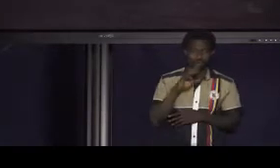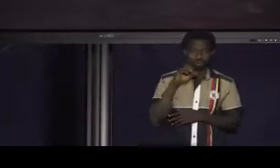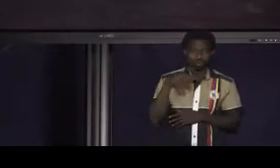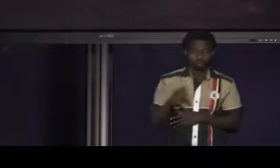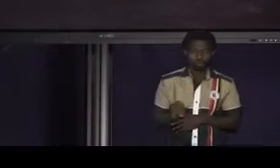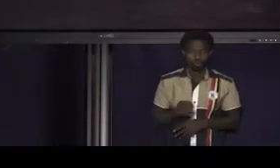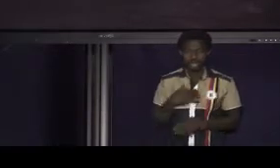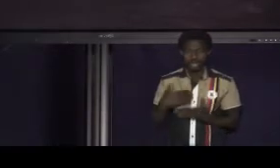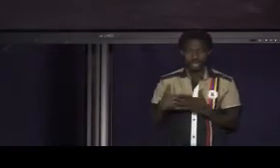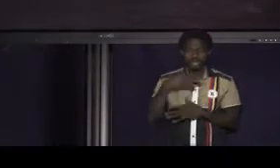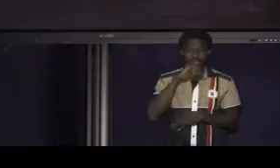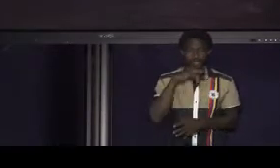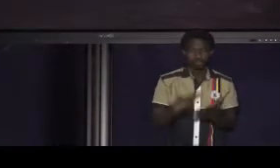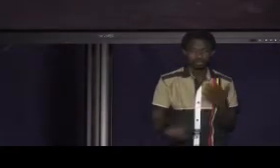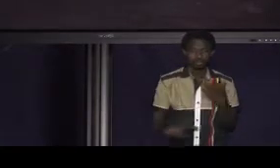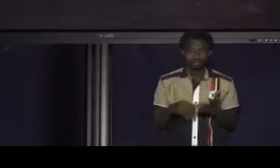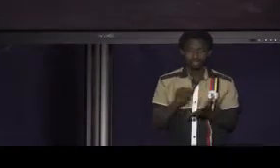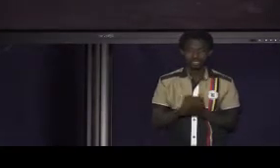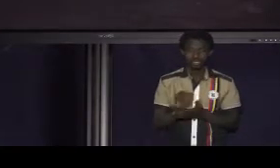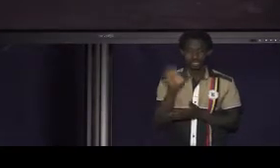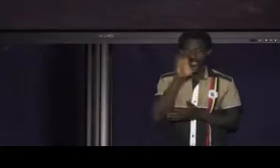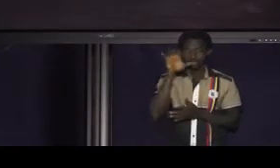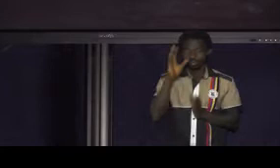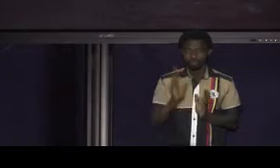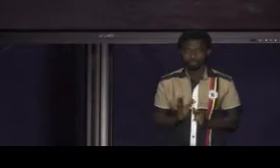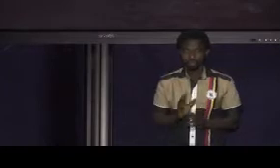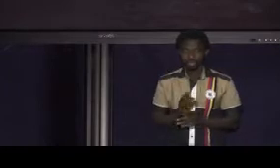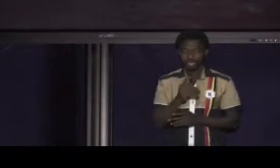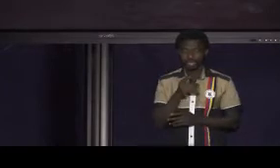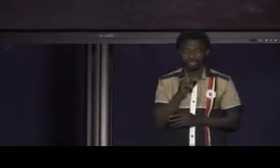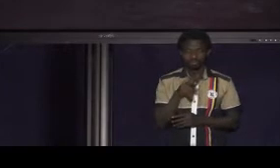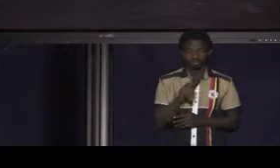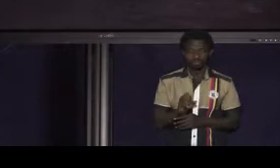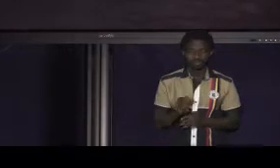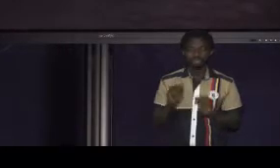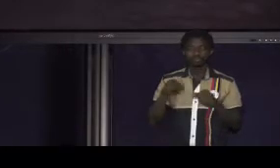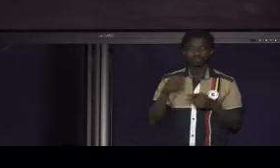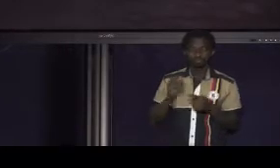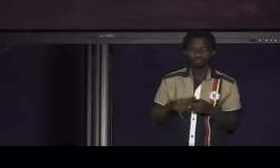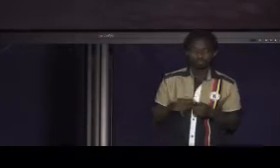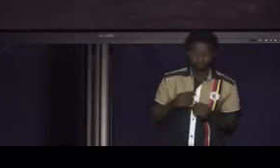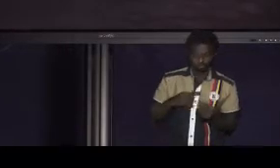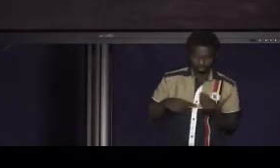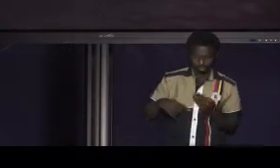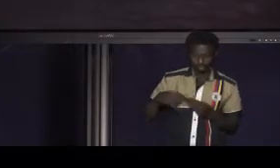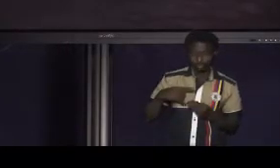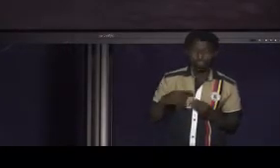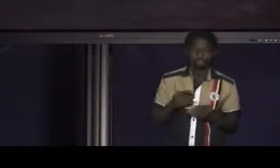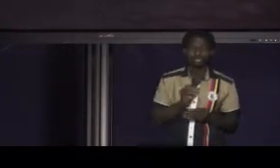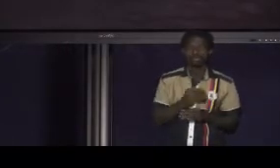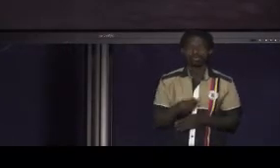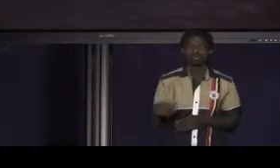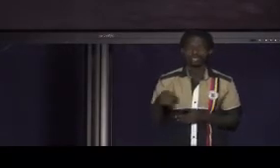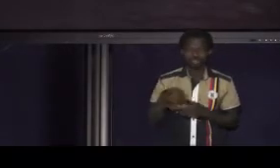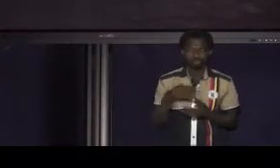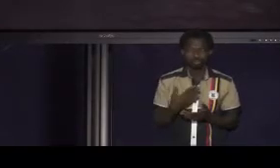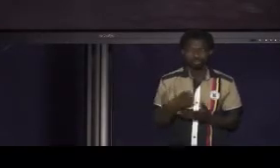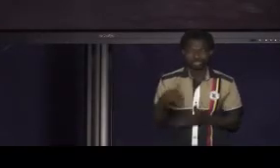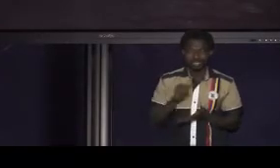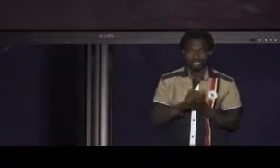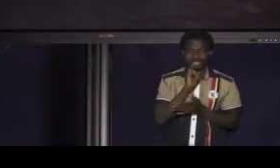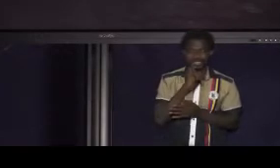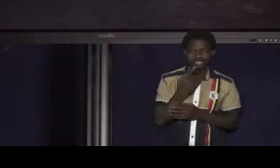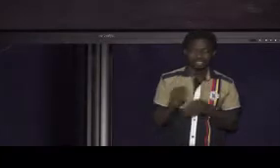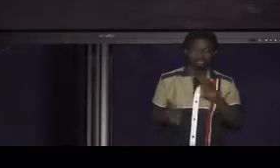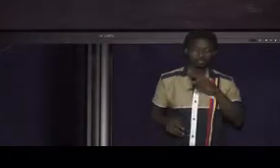And next is what? That circular device capable of rotating object or thing. That's your